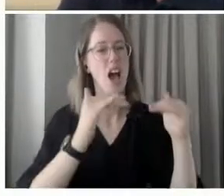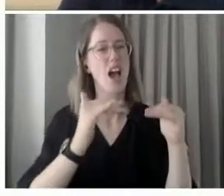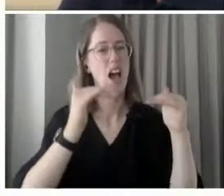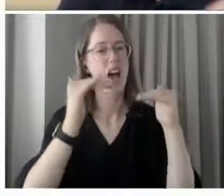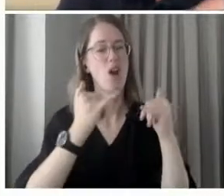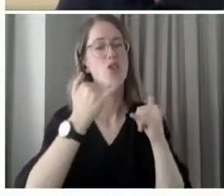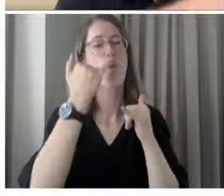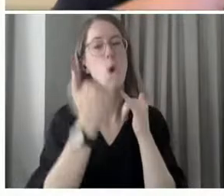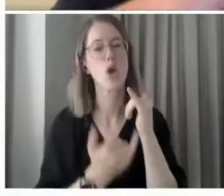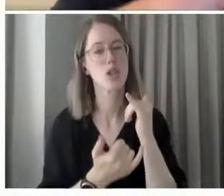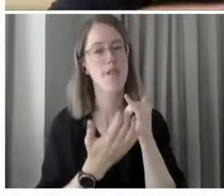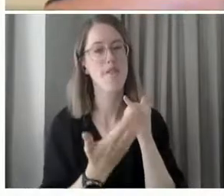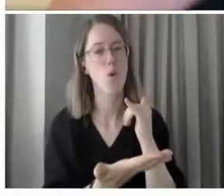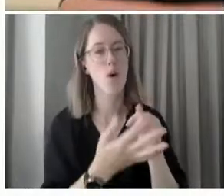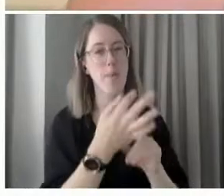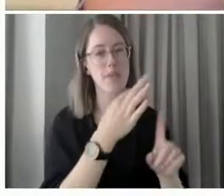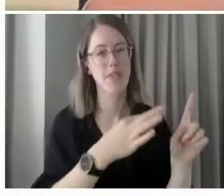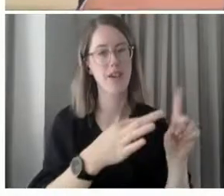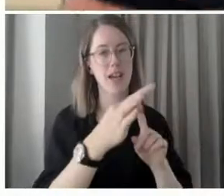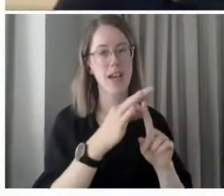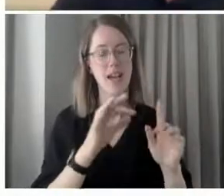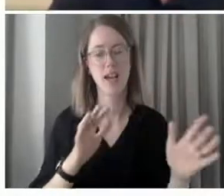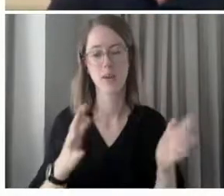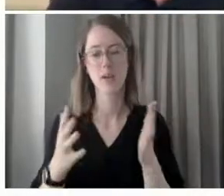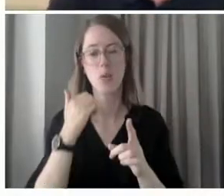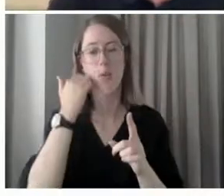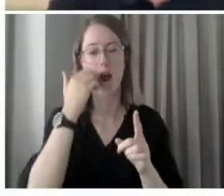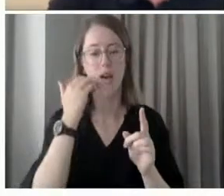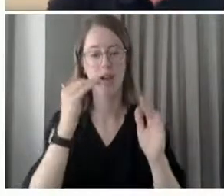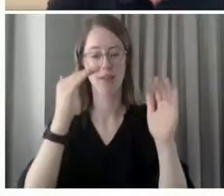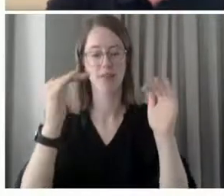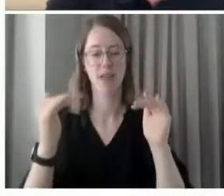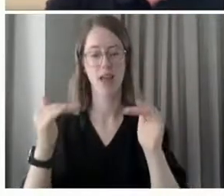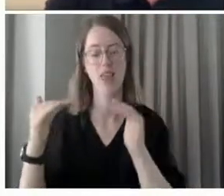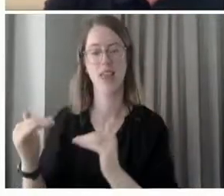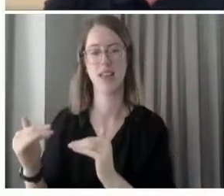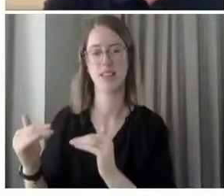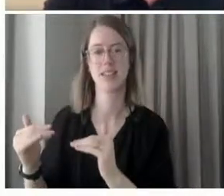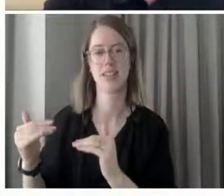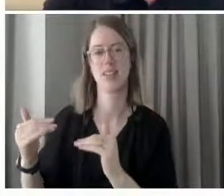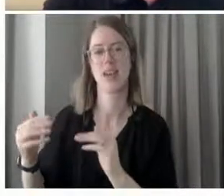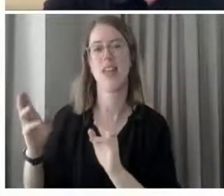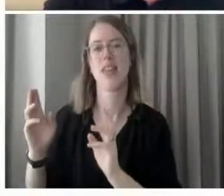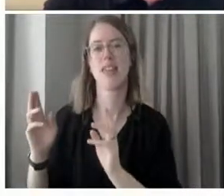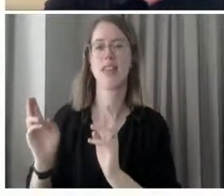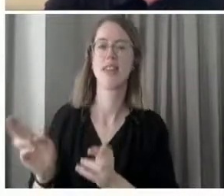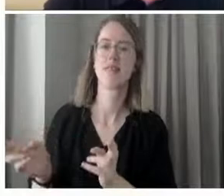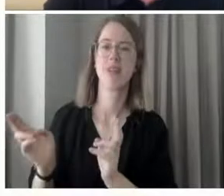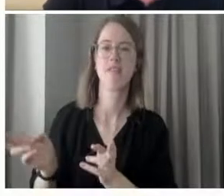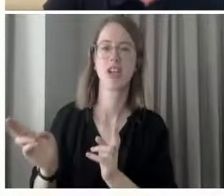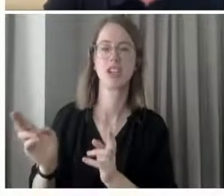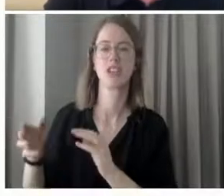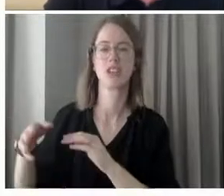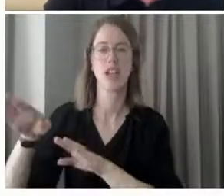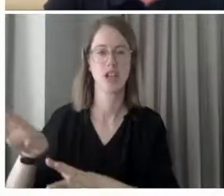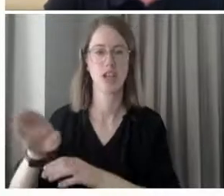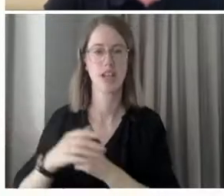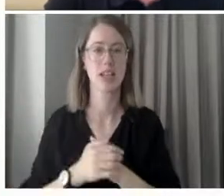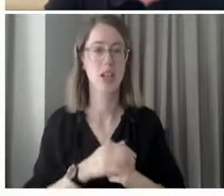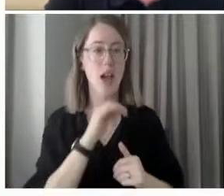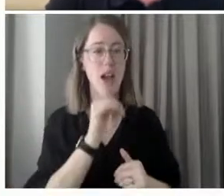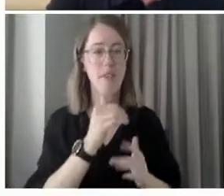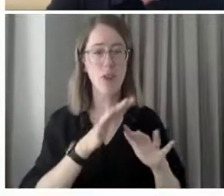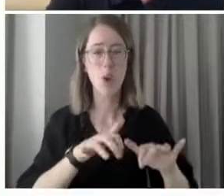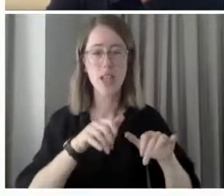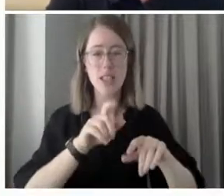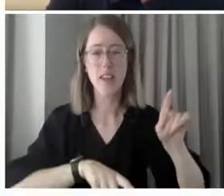It's higher than for Māori, and Māori is higher than the national average. So the more diverse the audience is, the